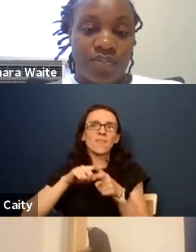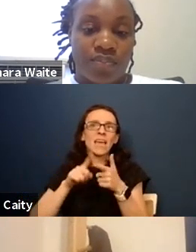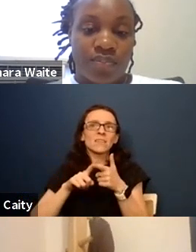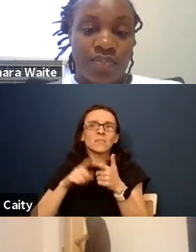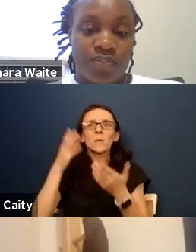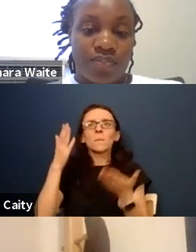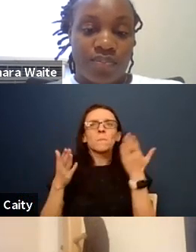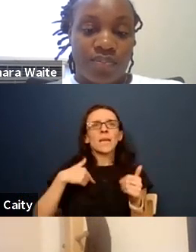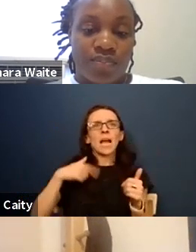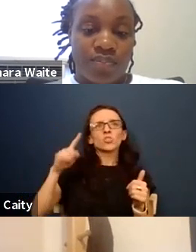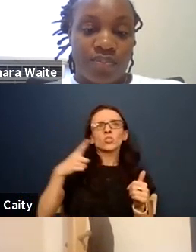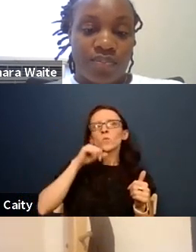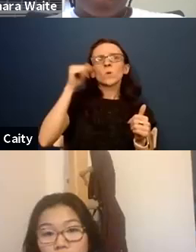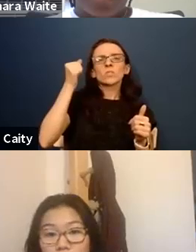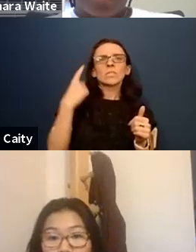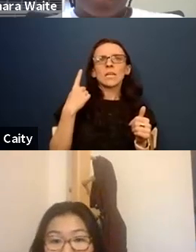maybe I just don't understand the way